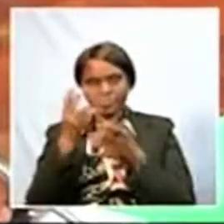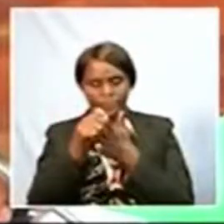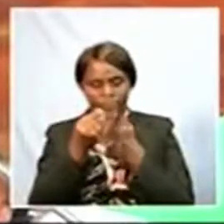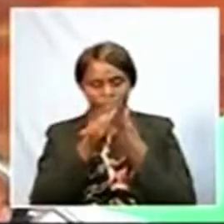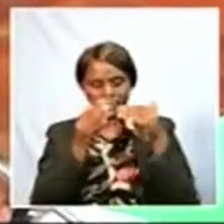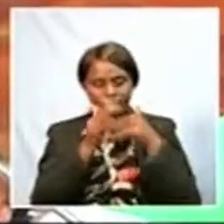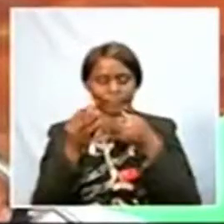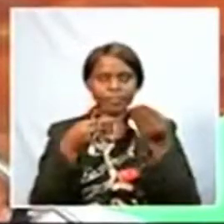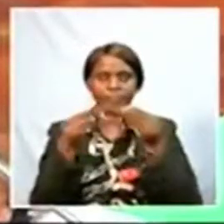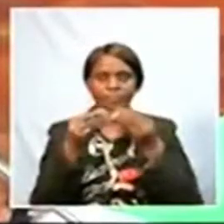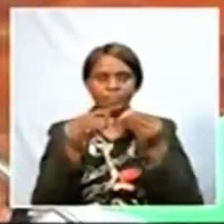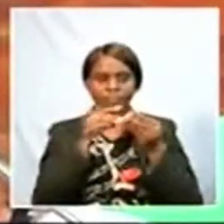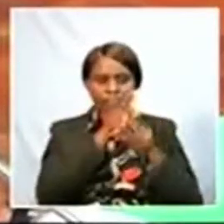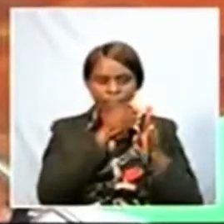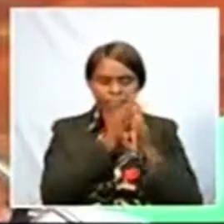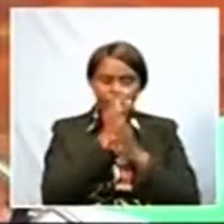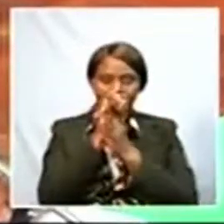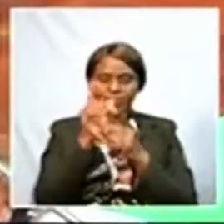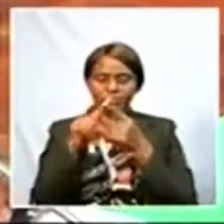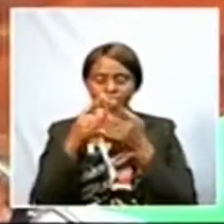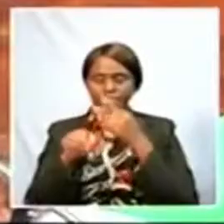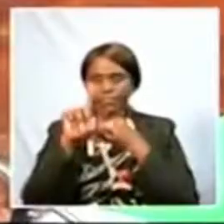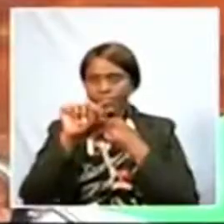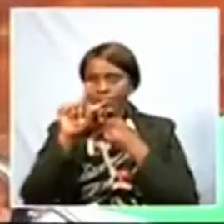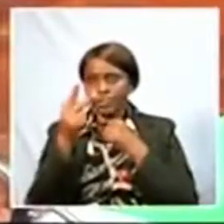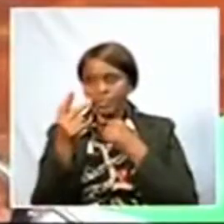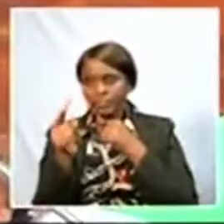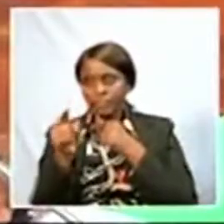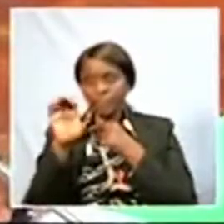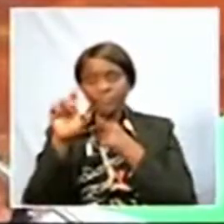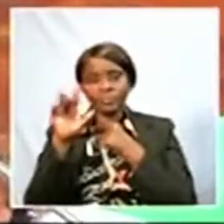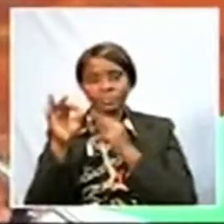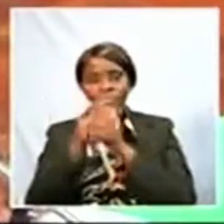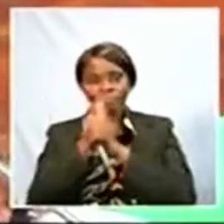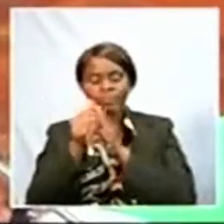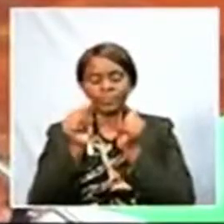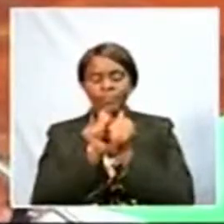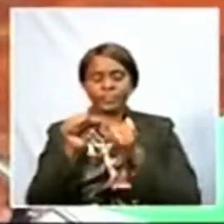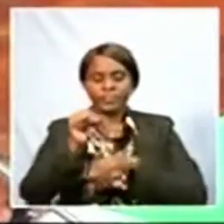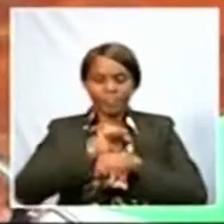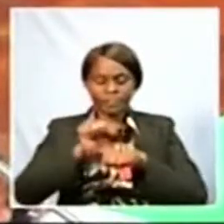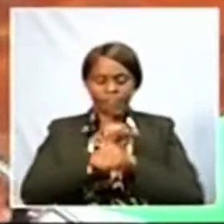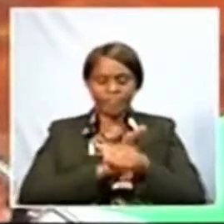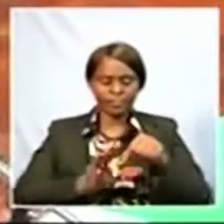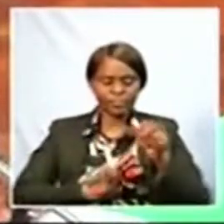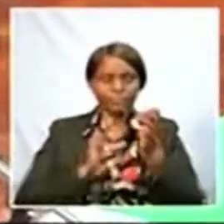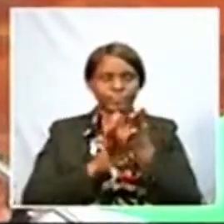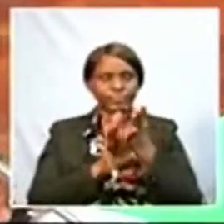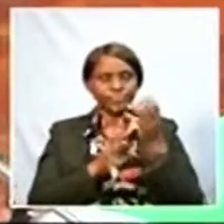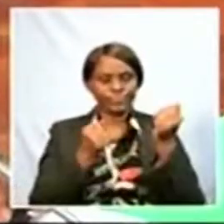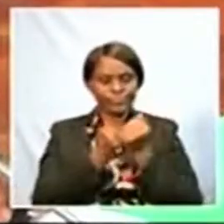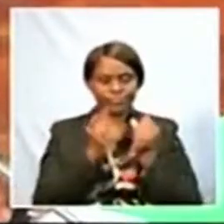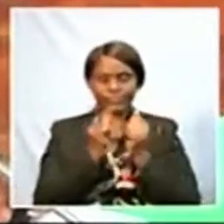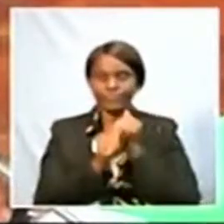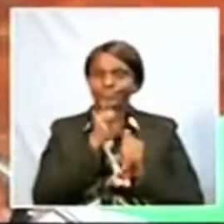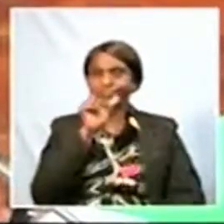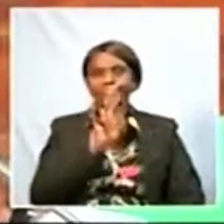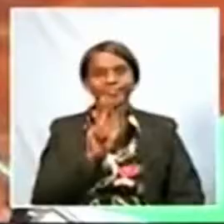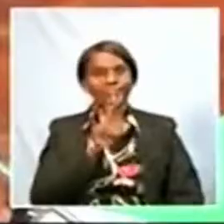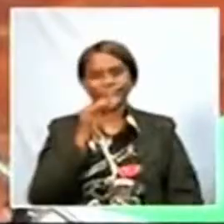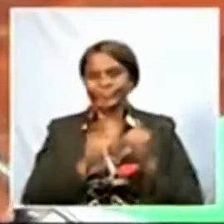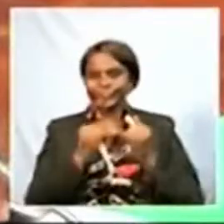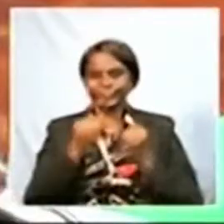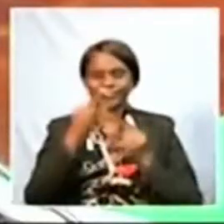against expenditure relates to 2023 CDF skills and secondary boarding bursaries that were unspent at the end of the